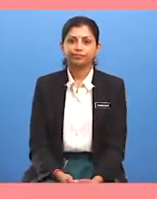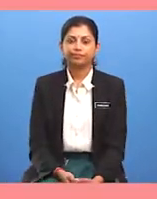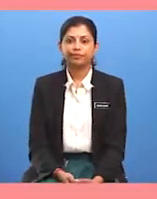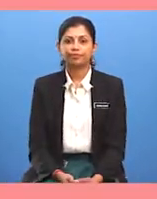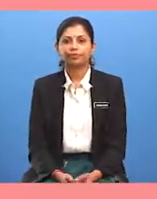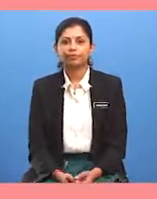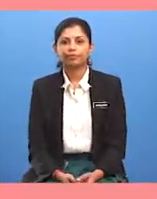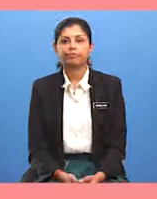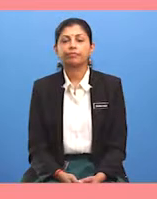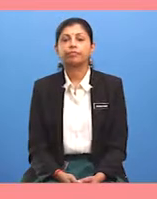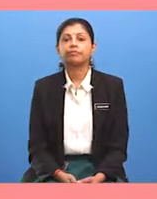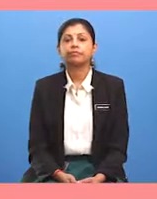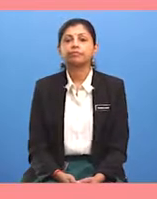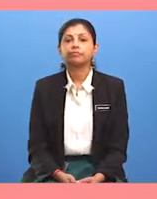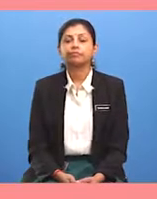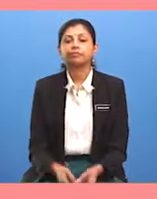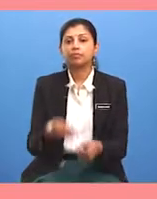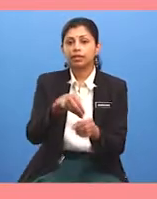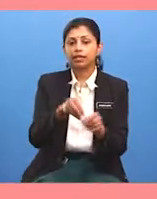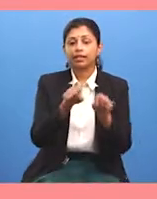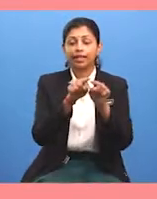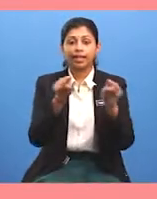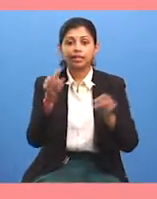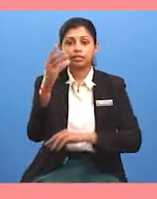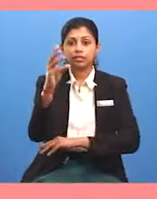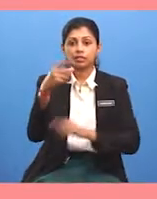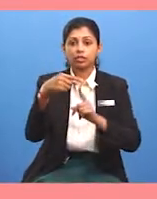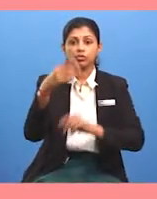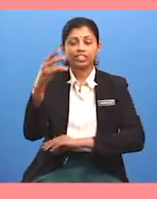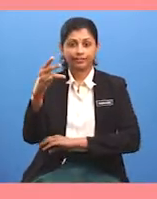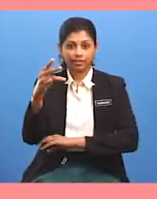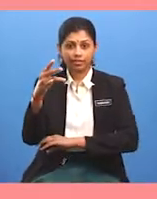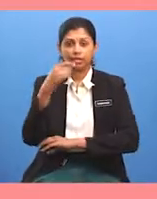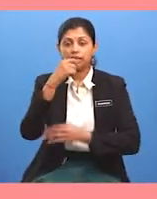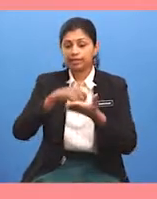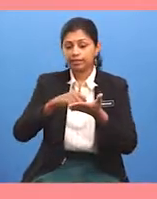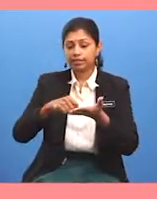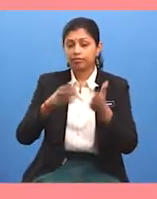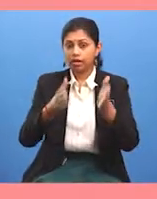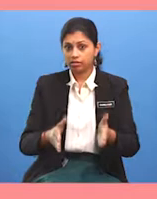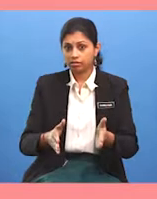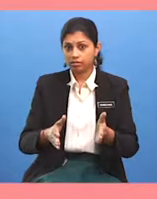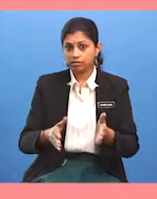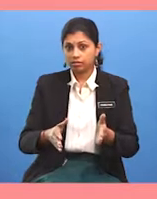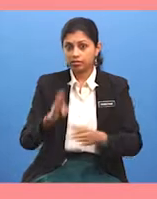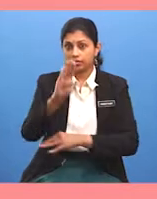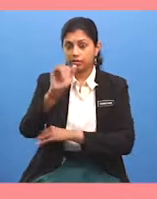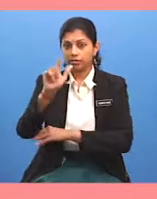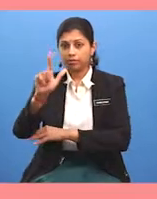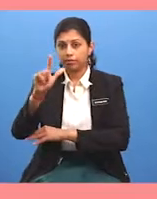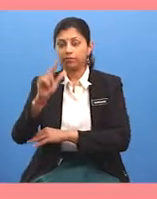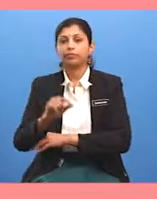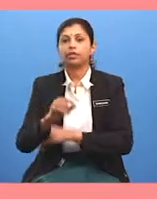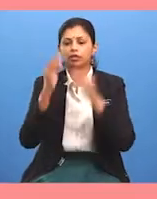In line 16 to 17, the writer mentions that these days, Bill focuses